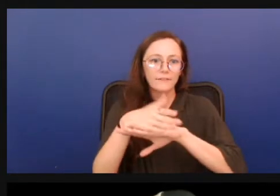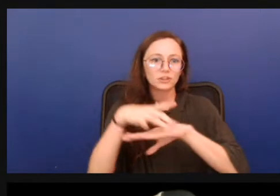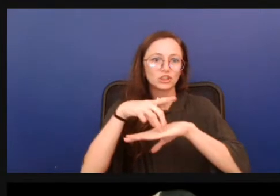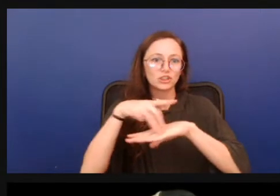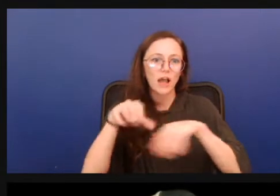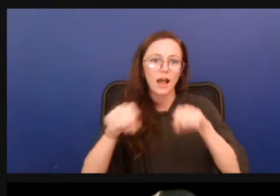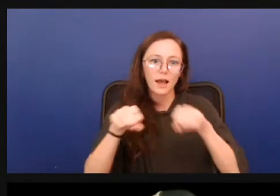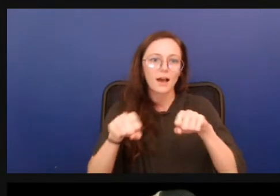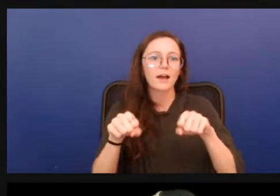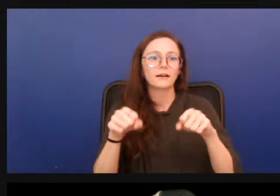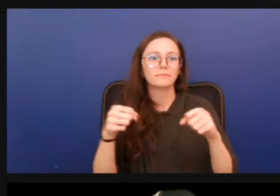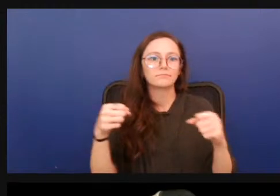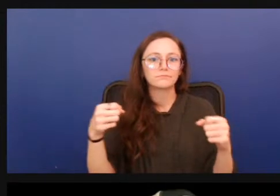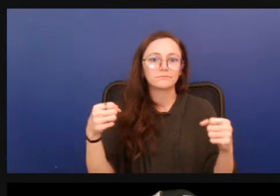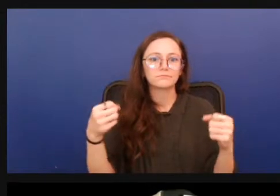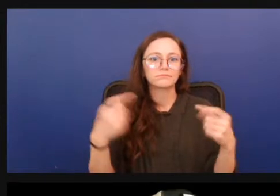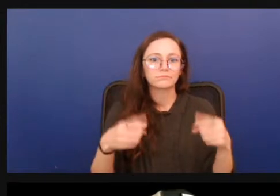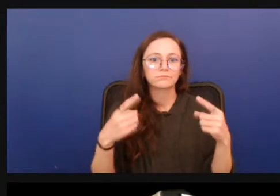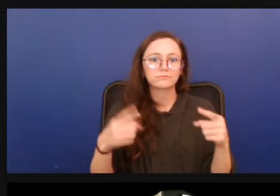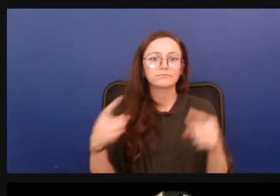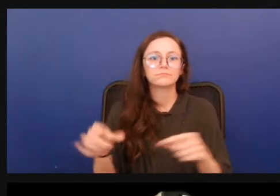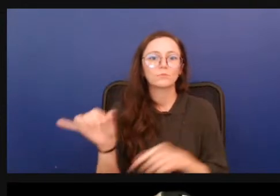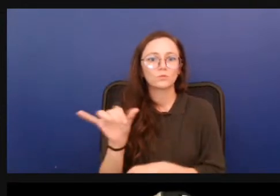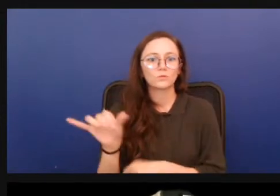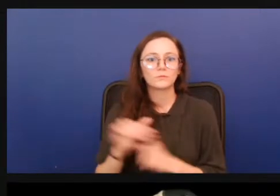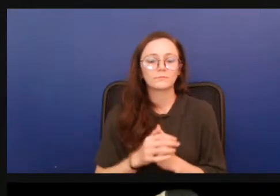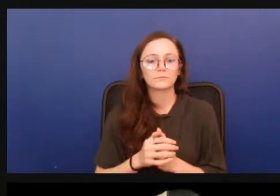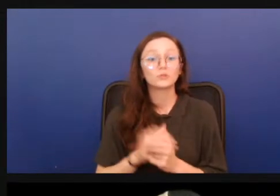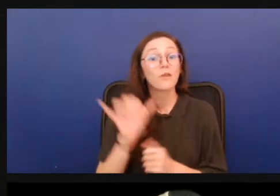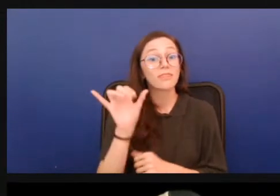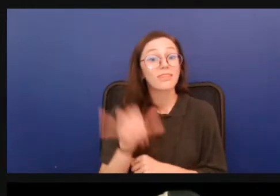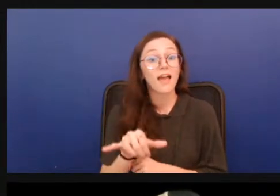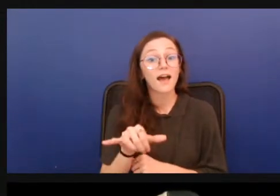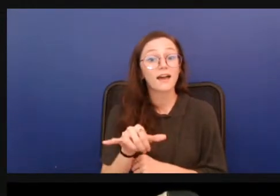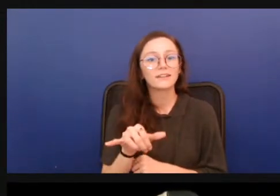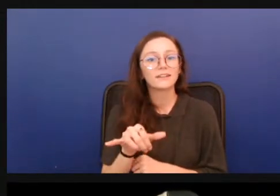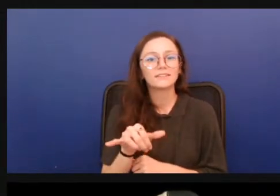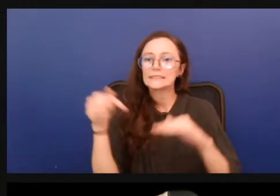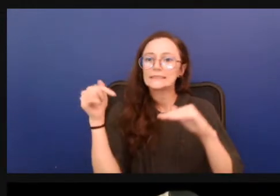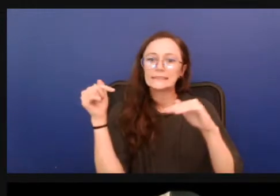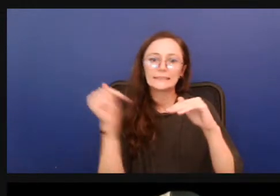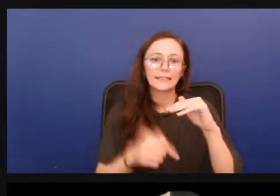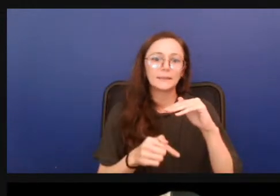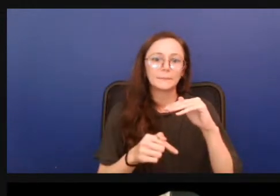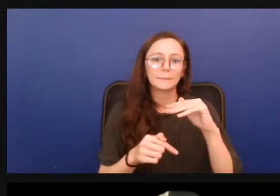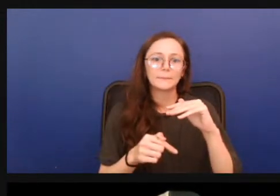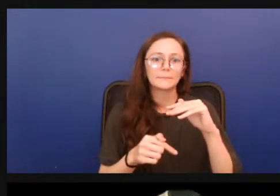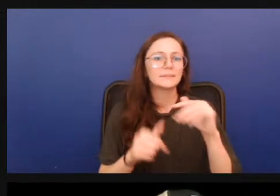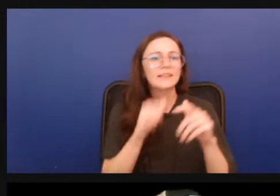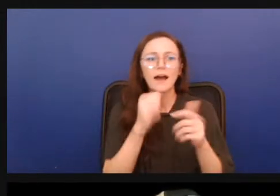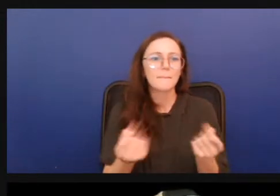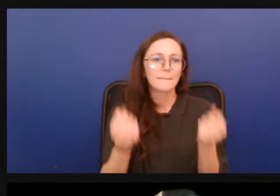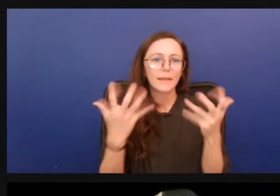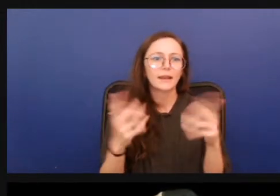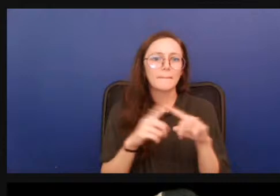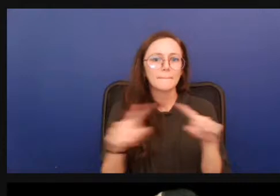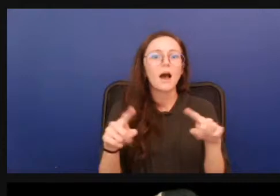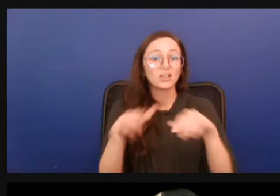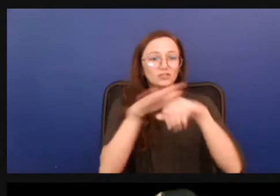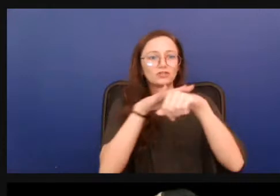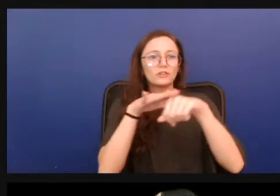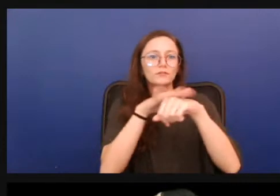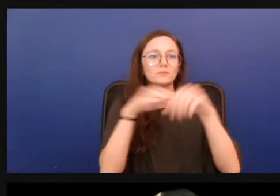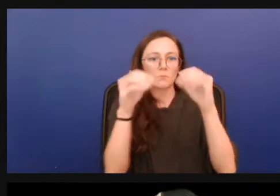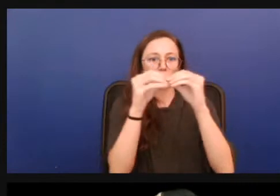week earthquakes over time, there is the deeper ones coming through. There's not really a whole lot of them kind of through here, but not a lot at the surface either. This